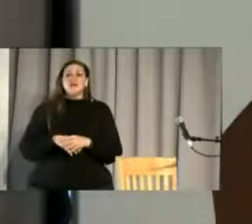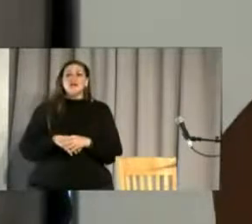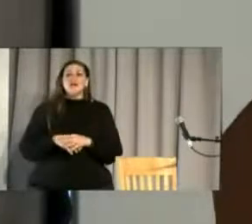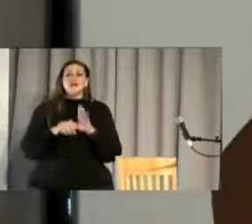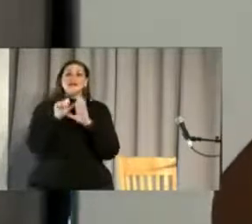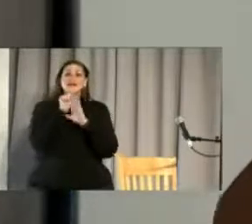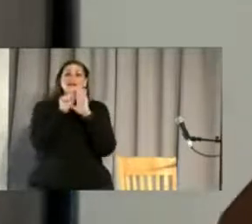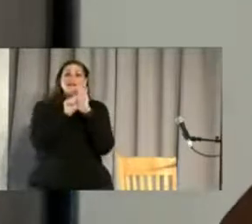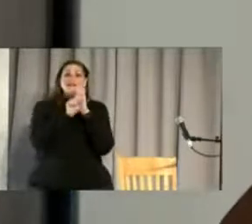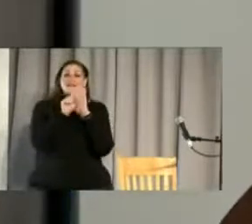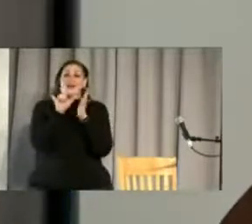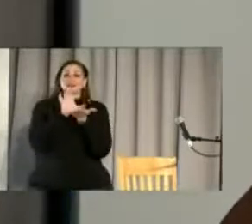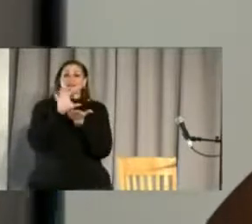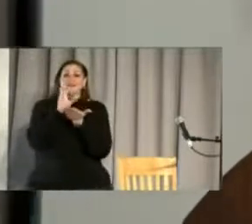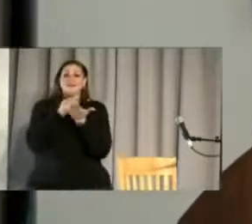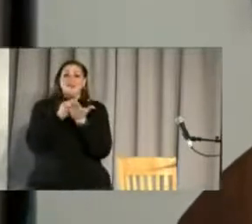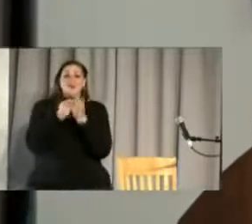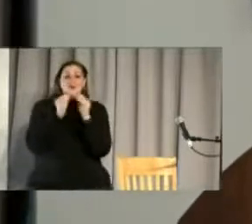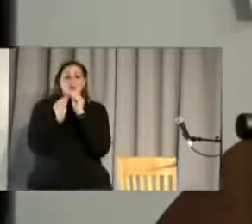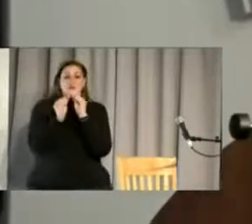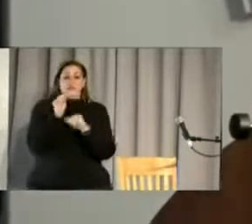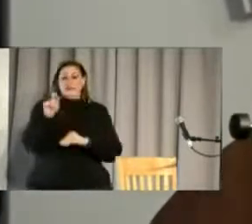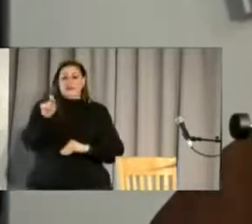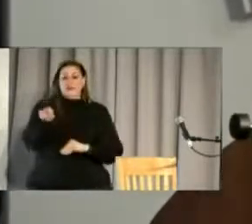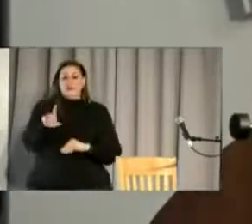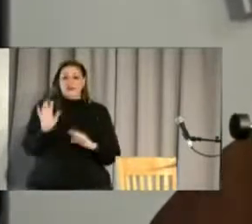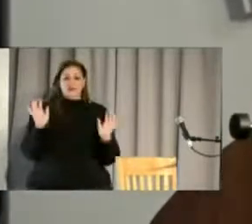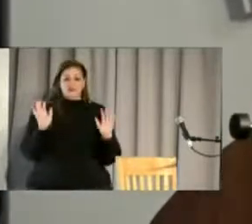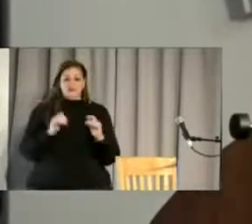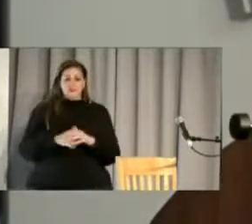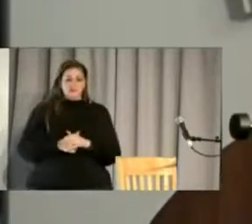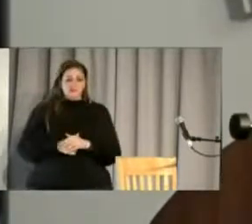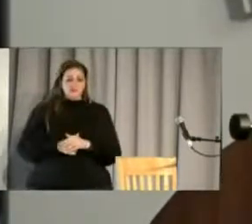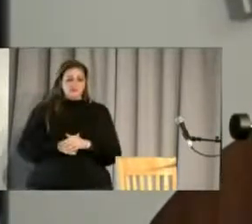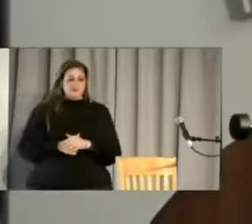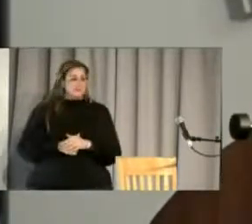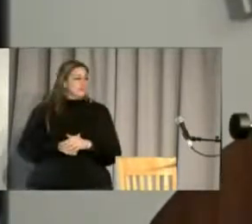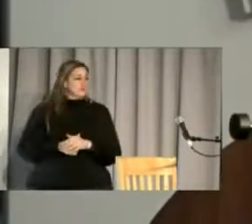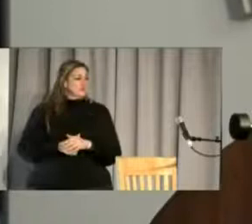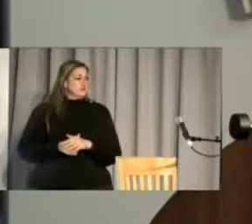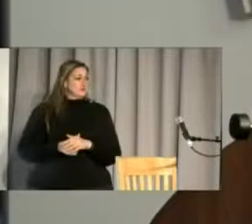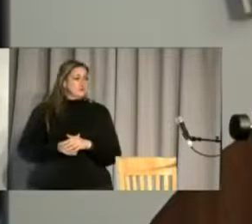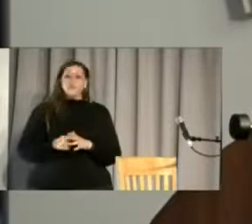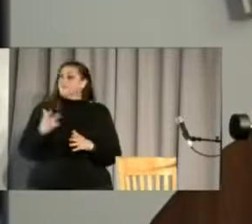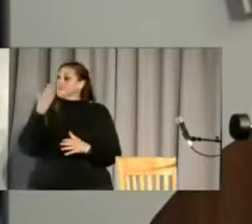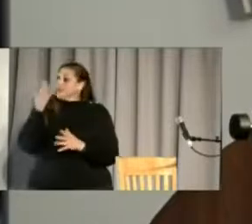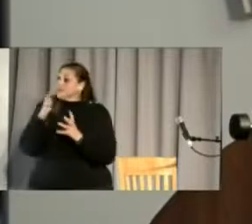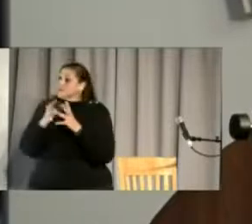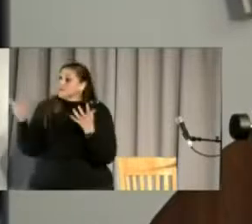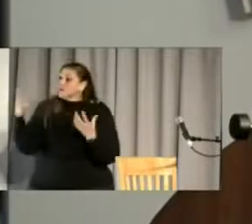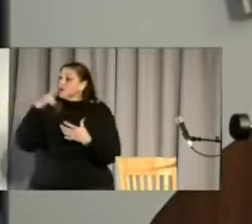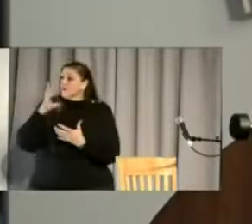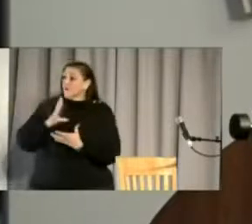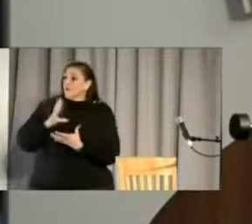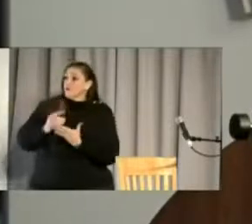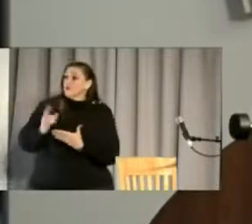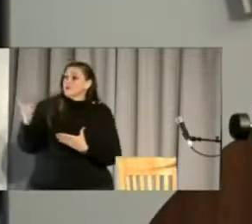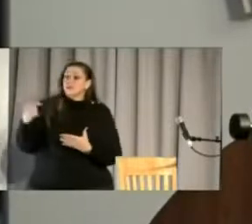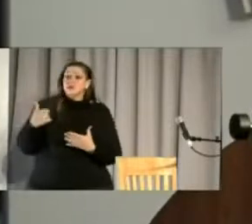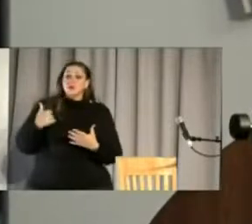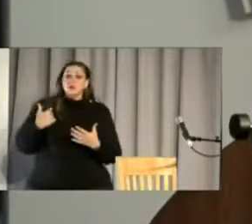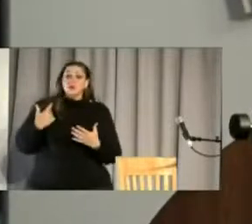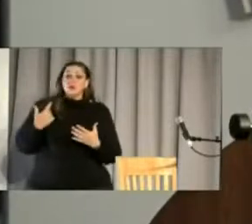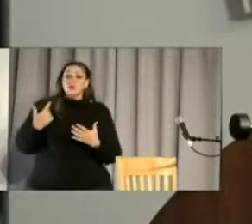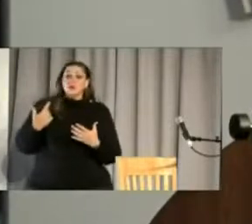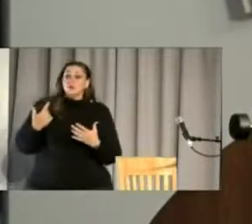to fix the infrastructure problem, period, in general. Thank you so much for your testimony, Ms.